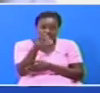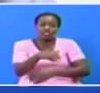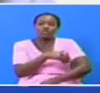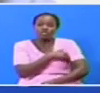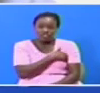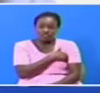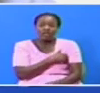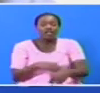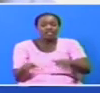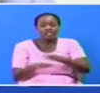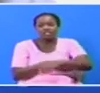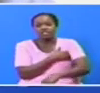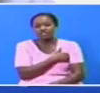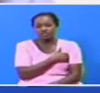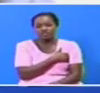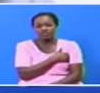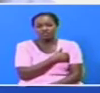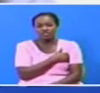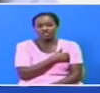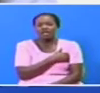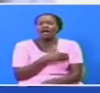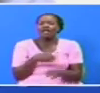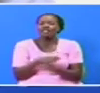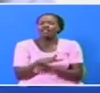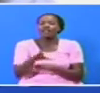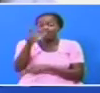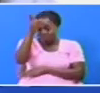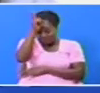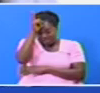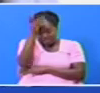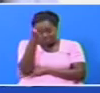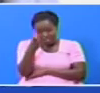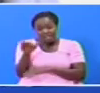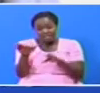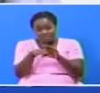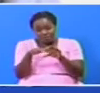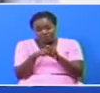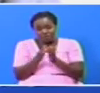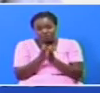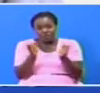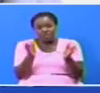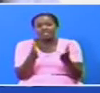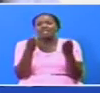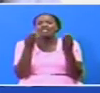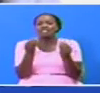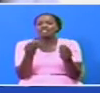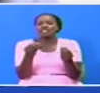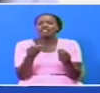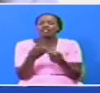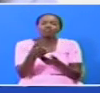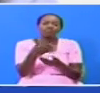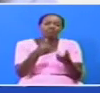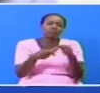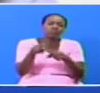assistant chiefs right at the grassroots so that members of the public can easily come and collect their ID